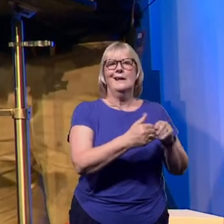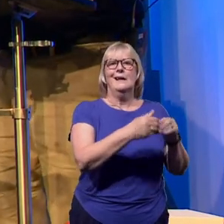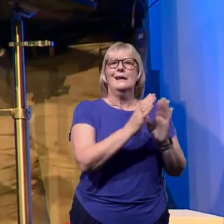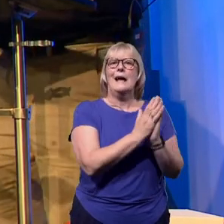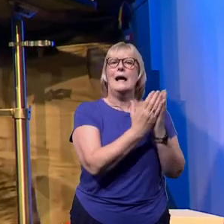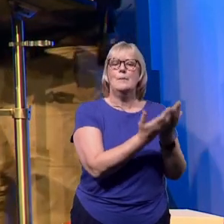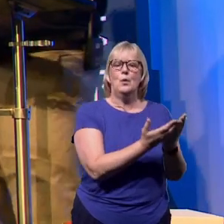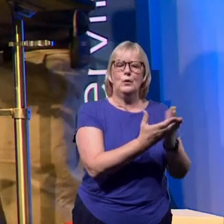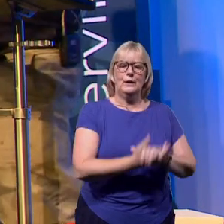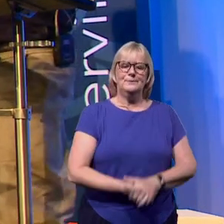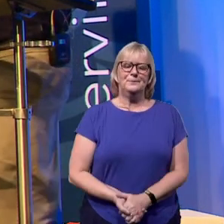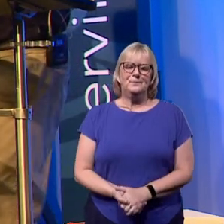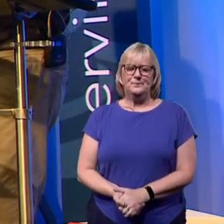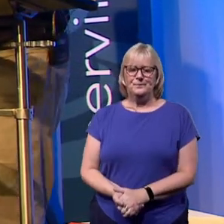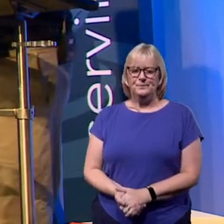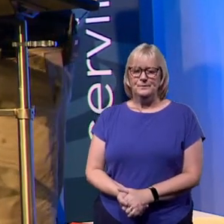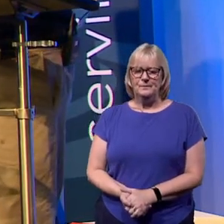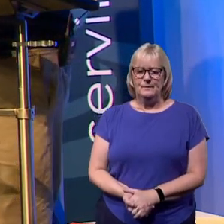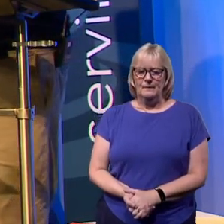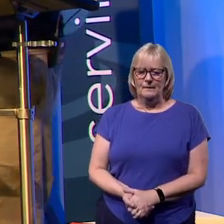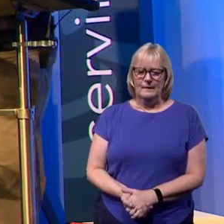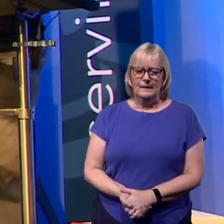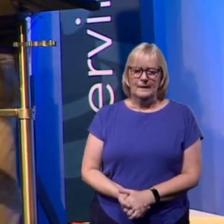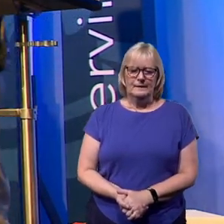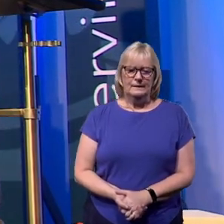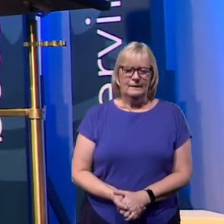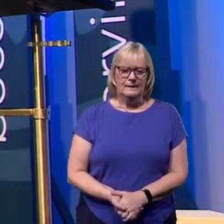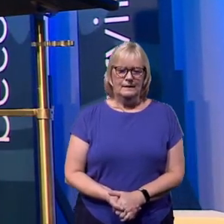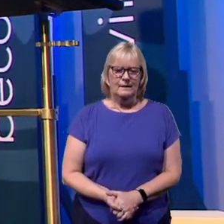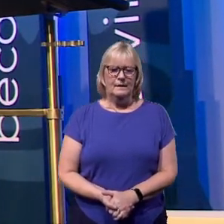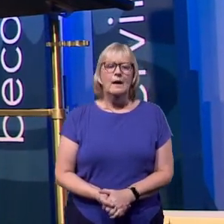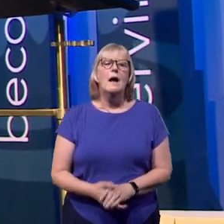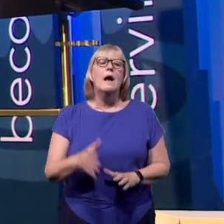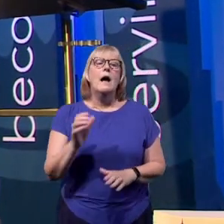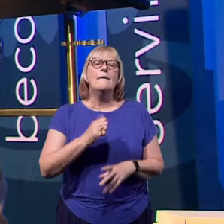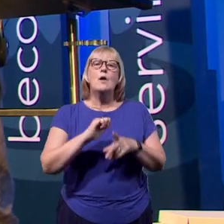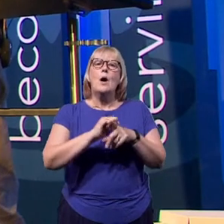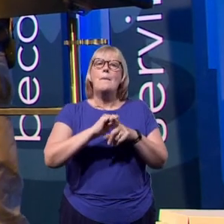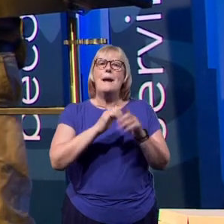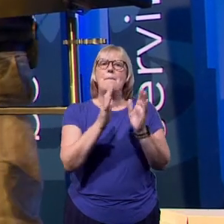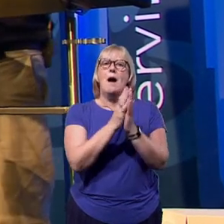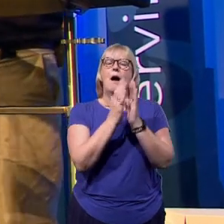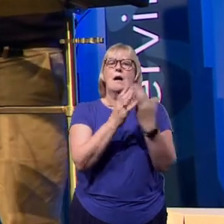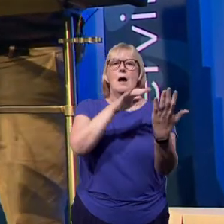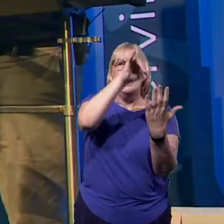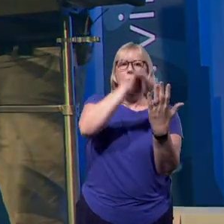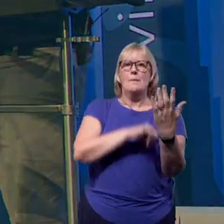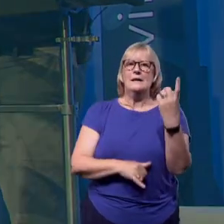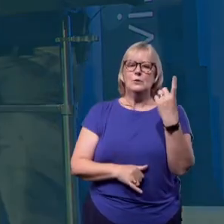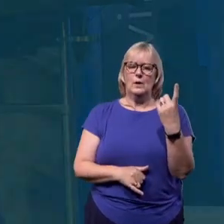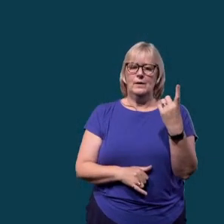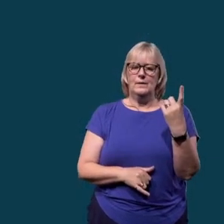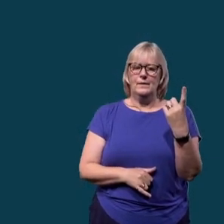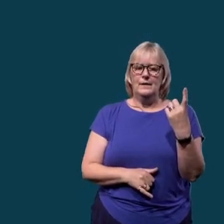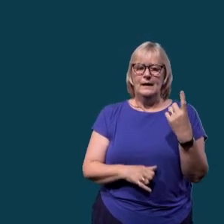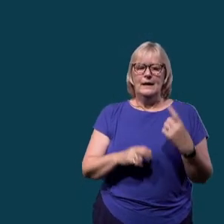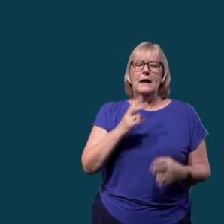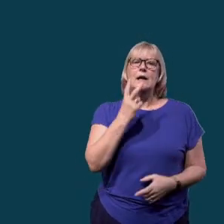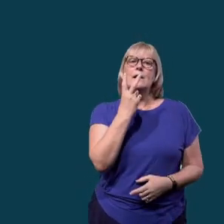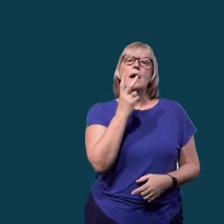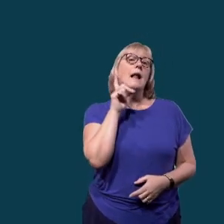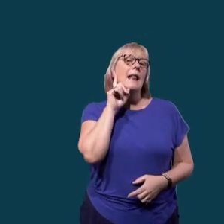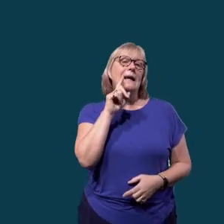to that end, let me show you the first theme of Mark when I'm teaching it. Can you do page one of your scripts there? And can you see the two-faced